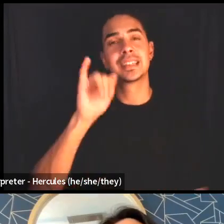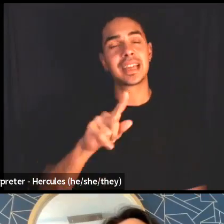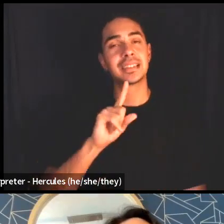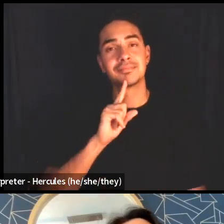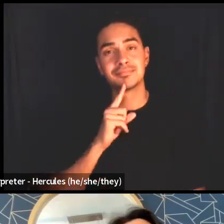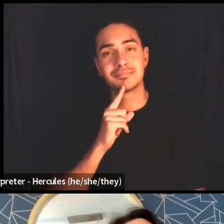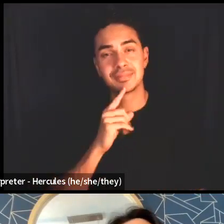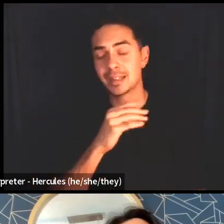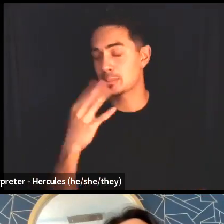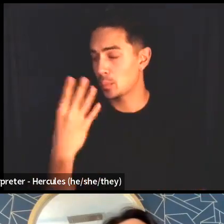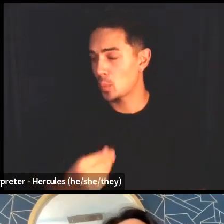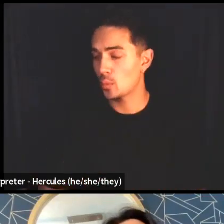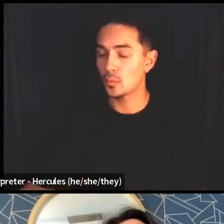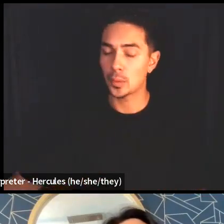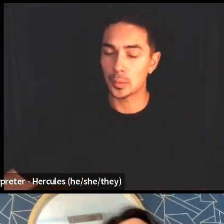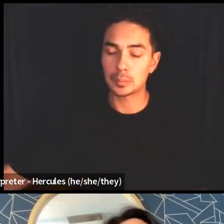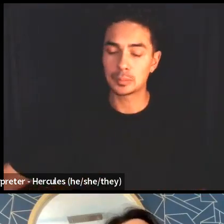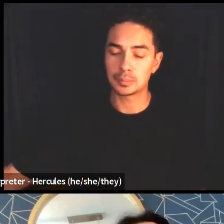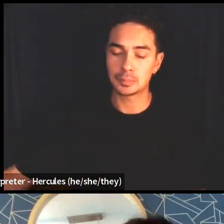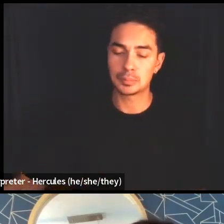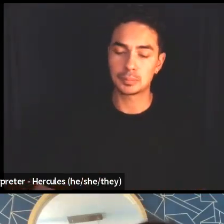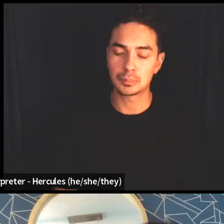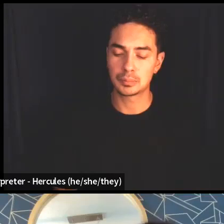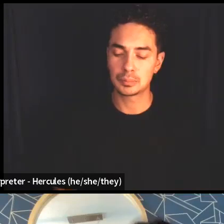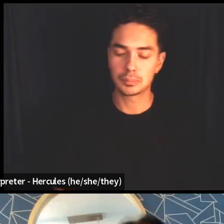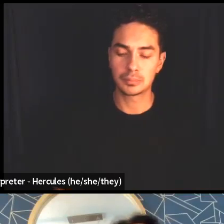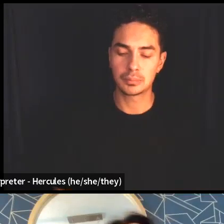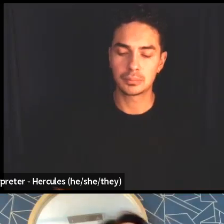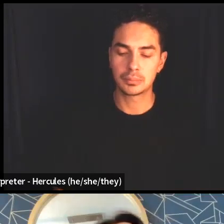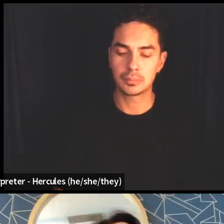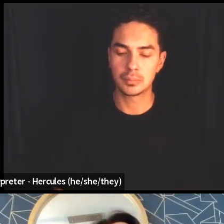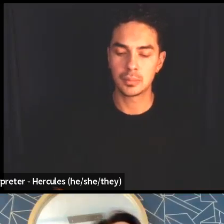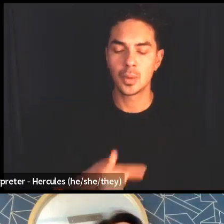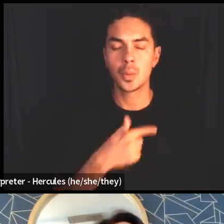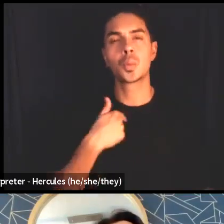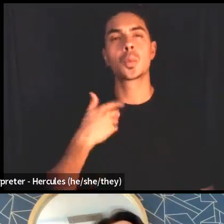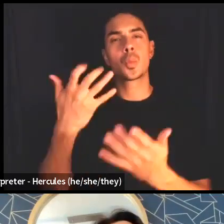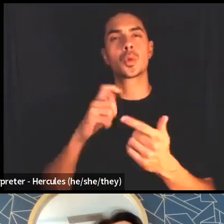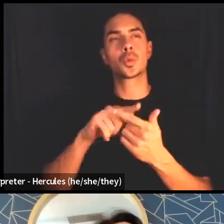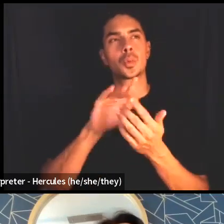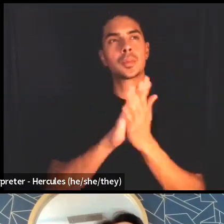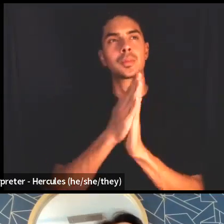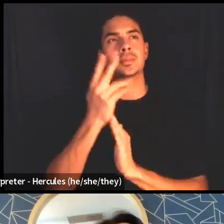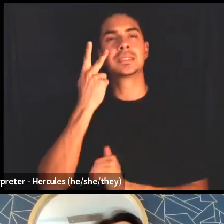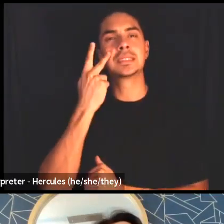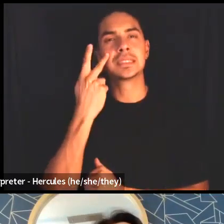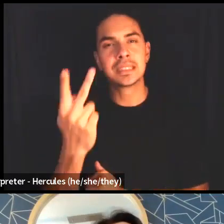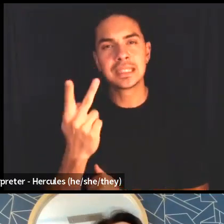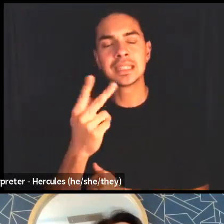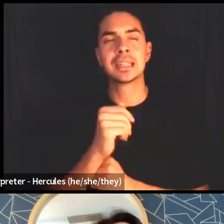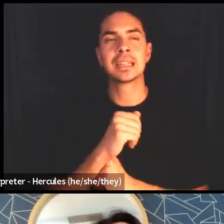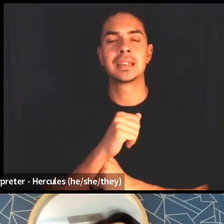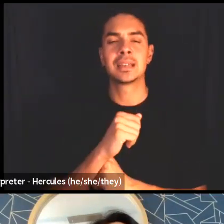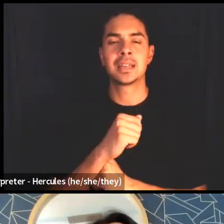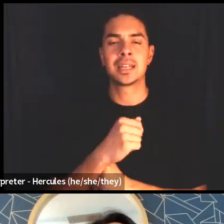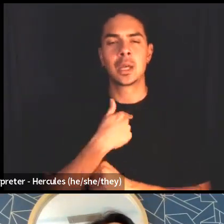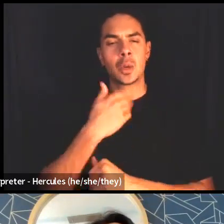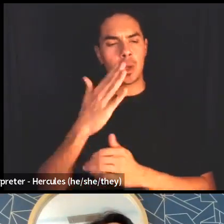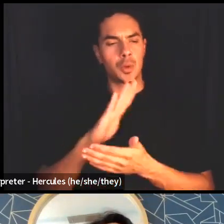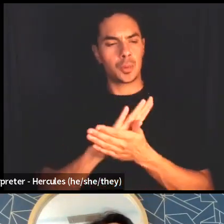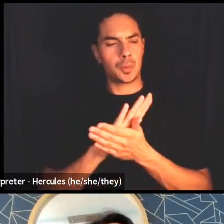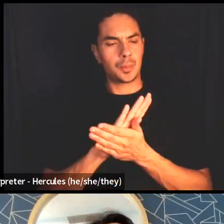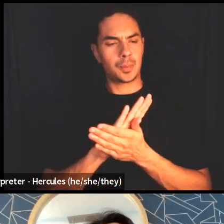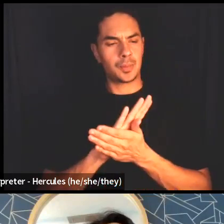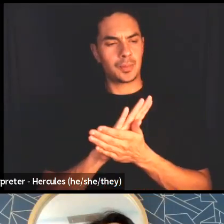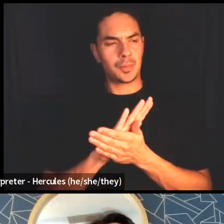and beautiful, because we all just want to be seen and know that we matter, right? Like, we want to love and be loved,